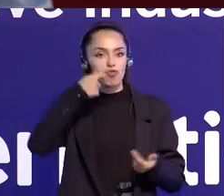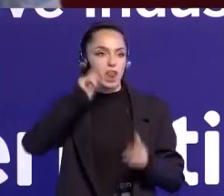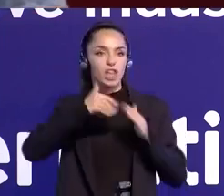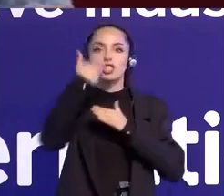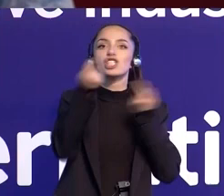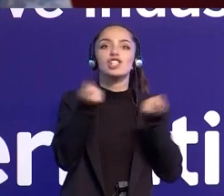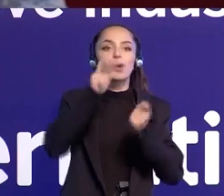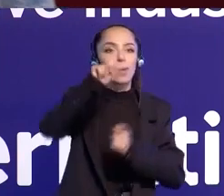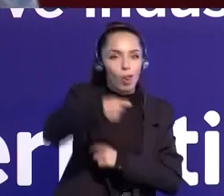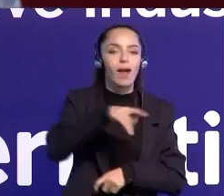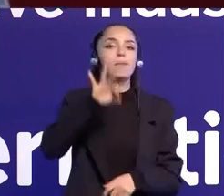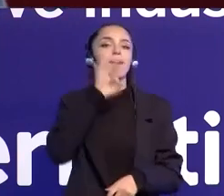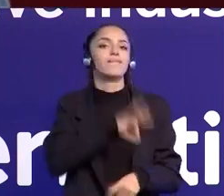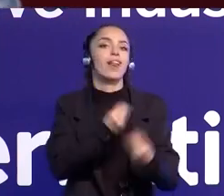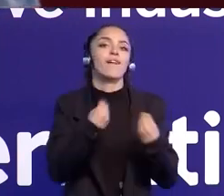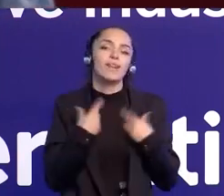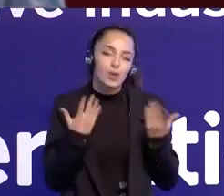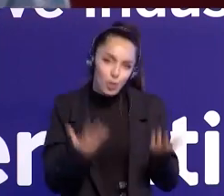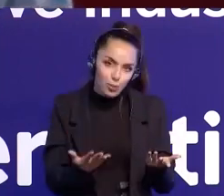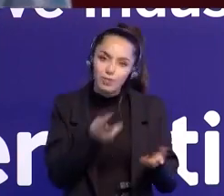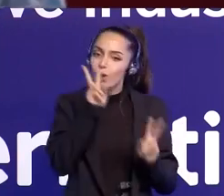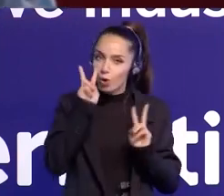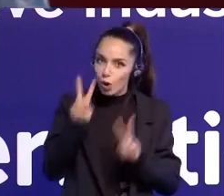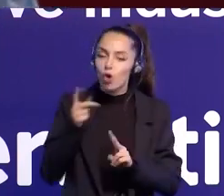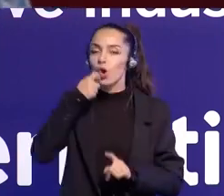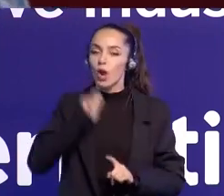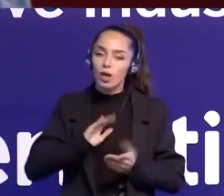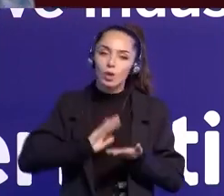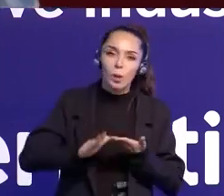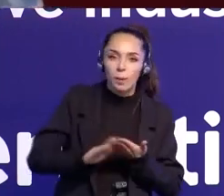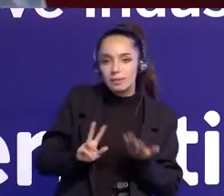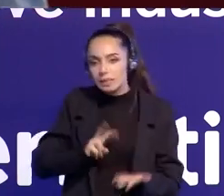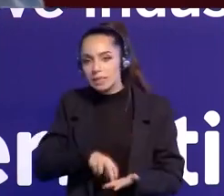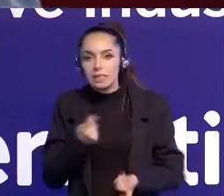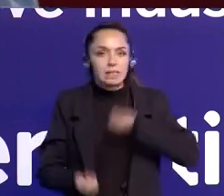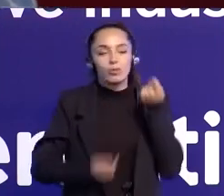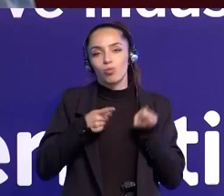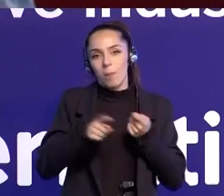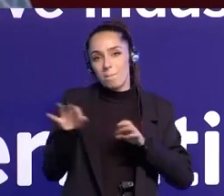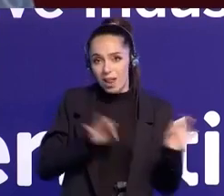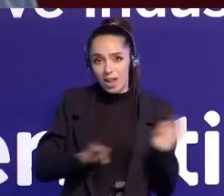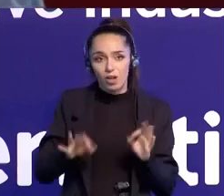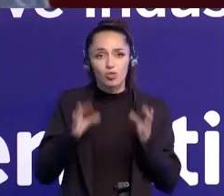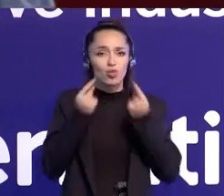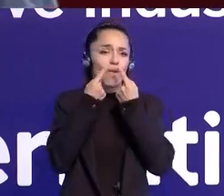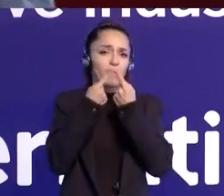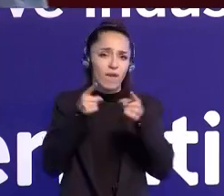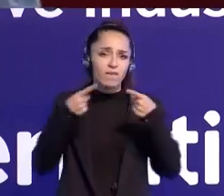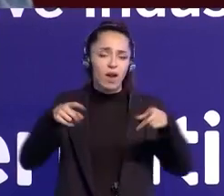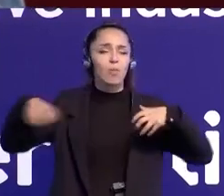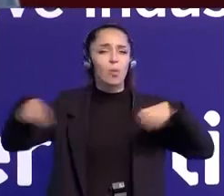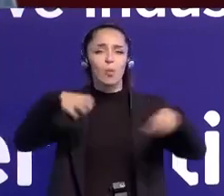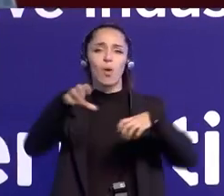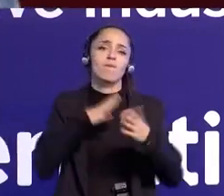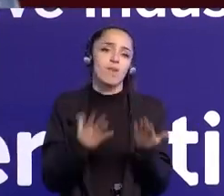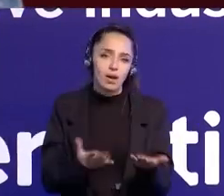to the Ukrainian recovery plan that are already implementing necessary measures. So